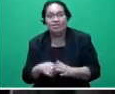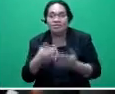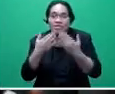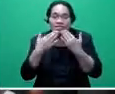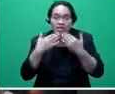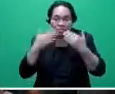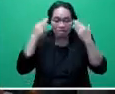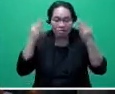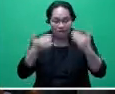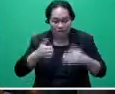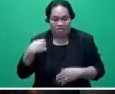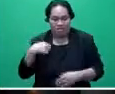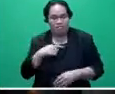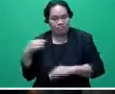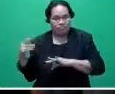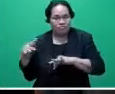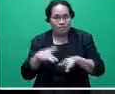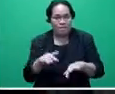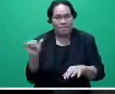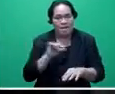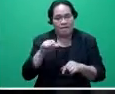Speaker. I wish to thank